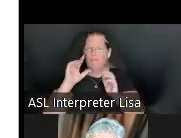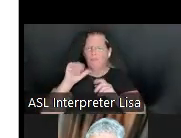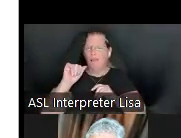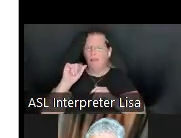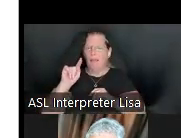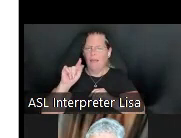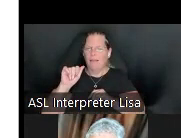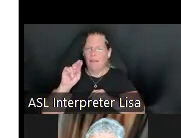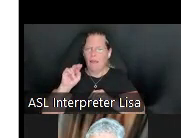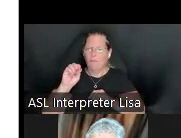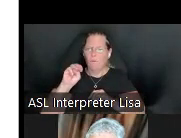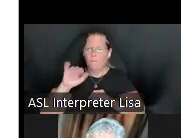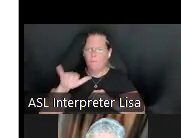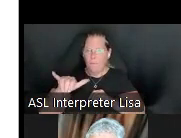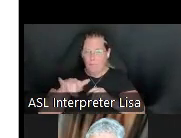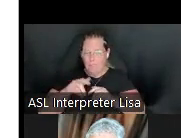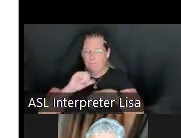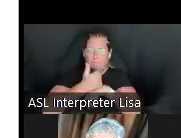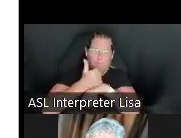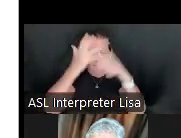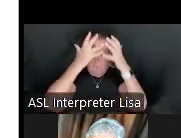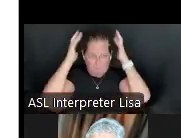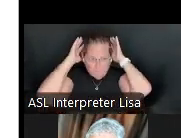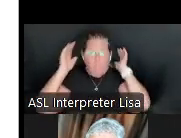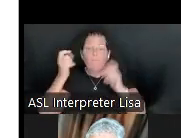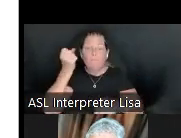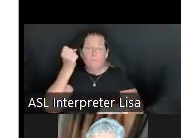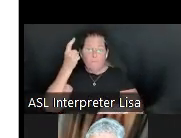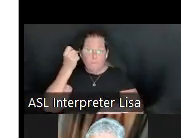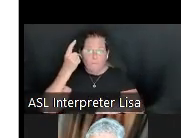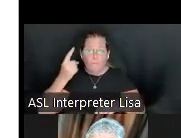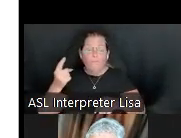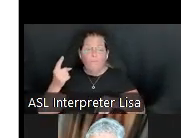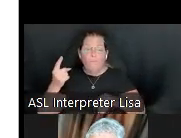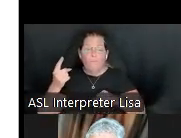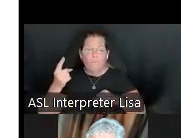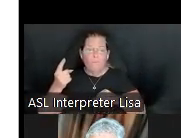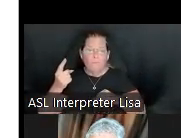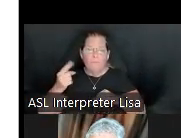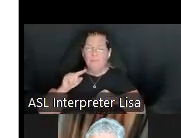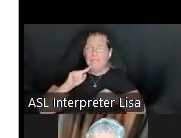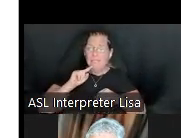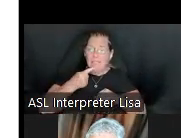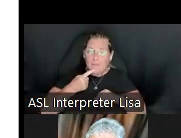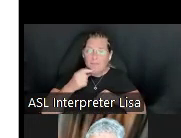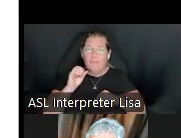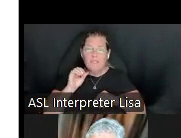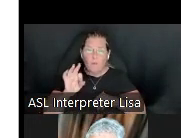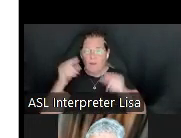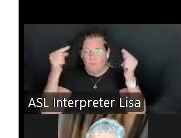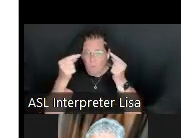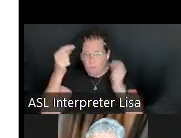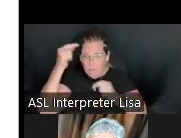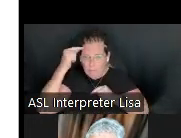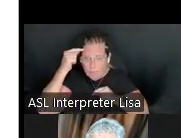As far as the factors that have to do with the severity of brain injury, you